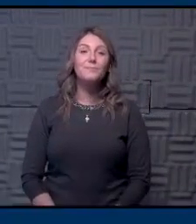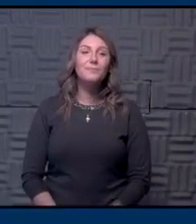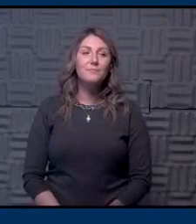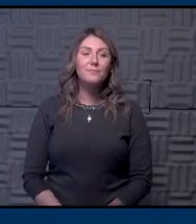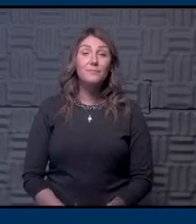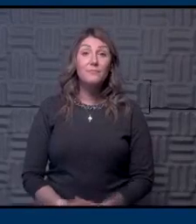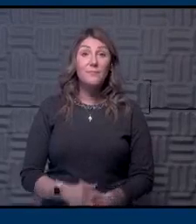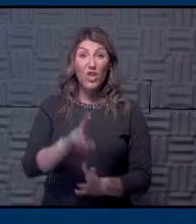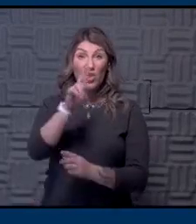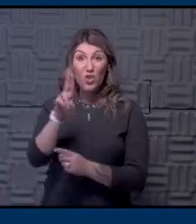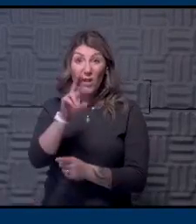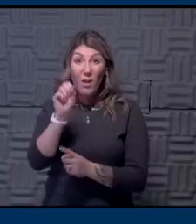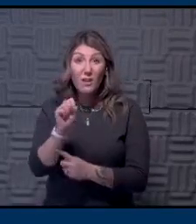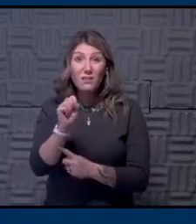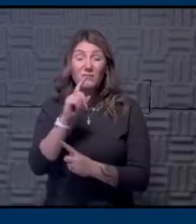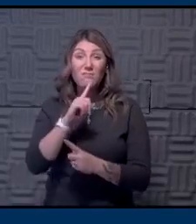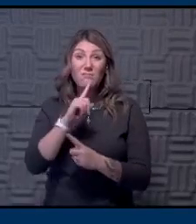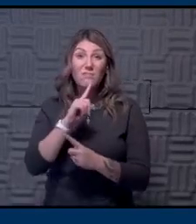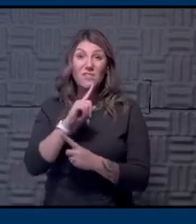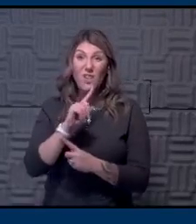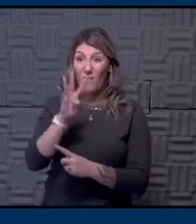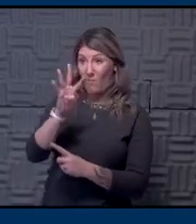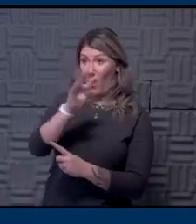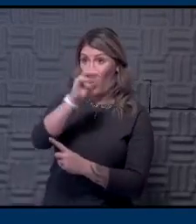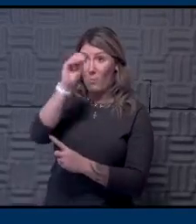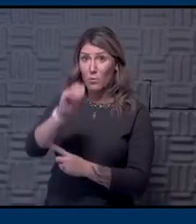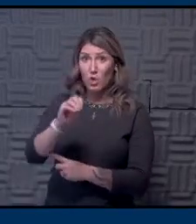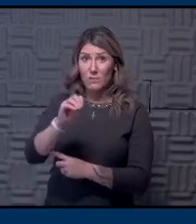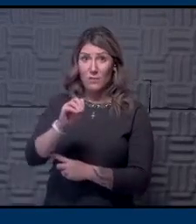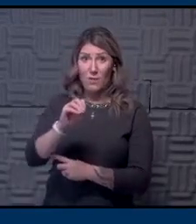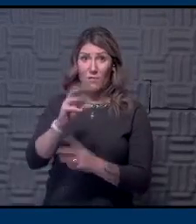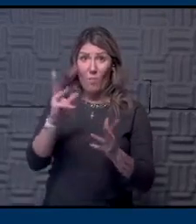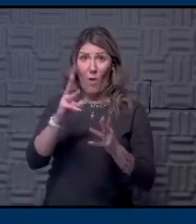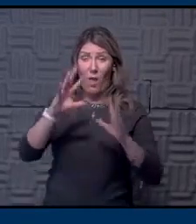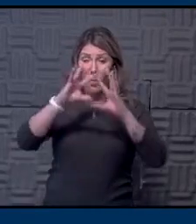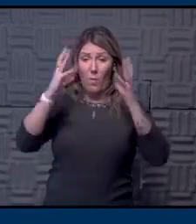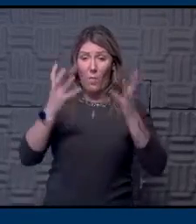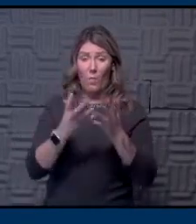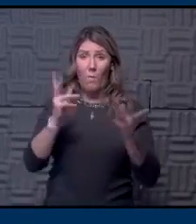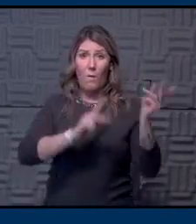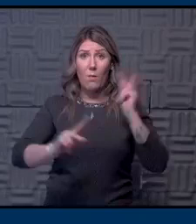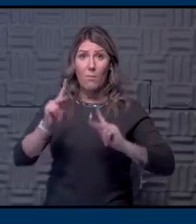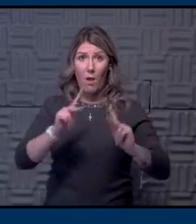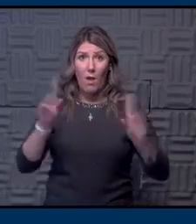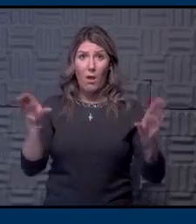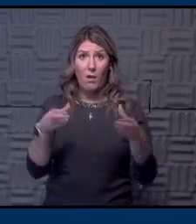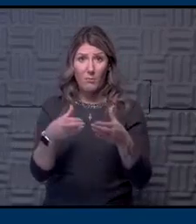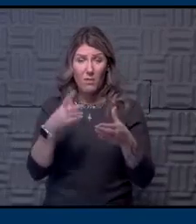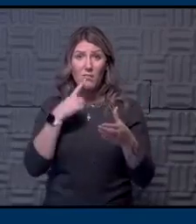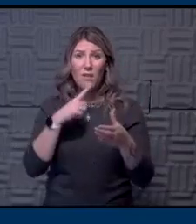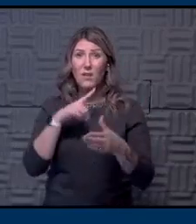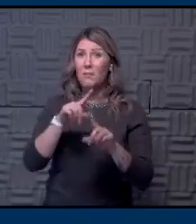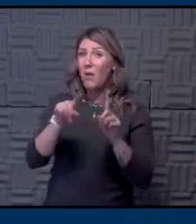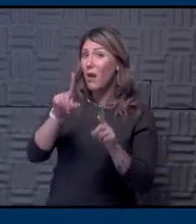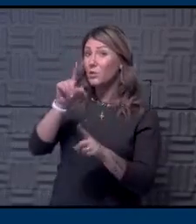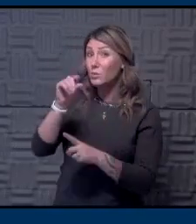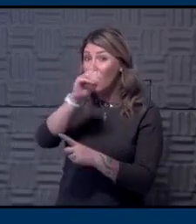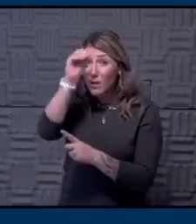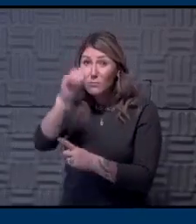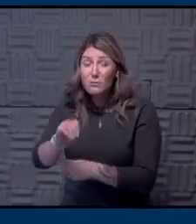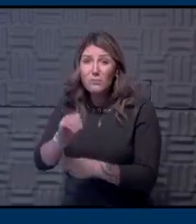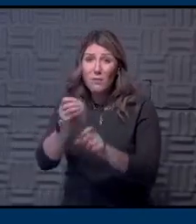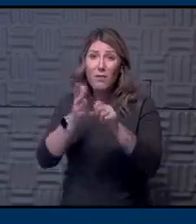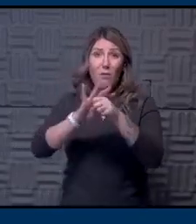The United States makes up 4% of the world population, but 20% of the COVID deaths